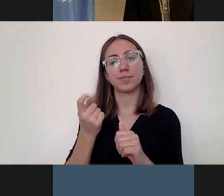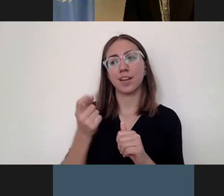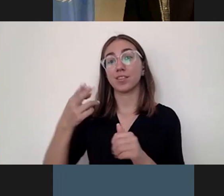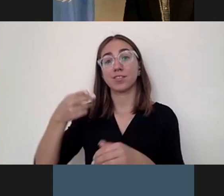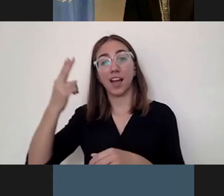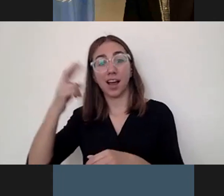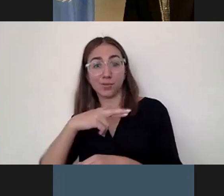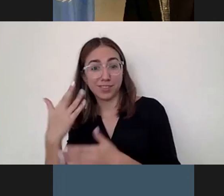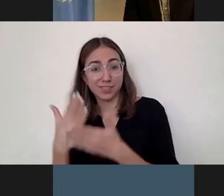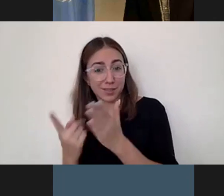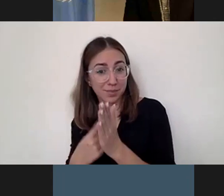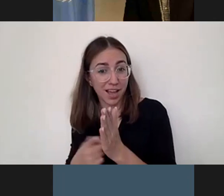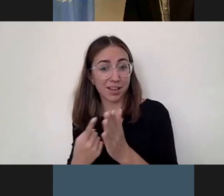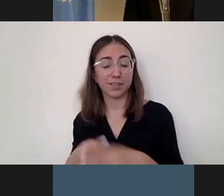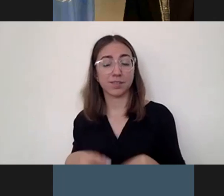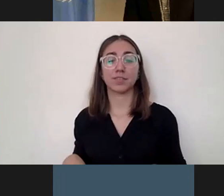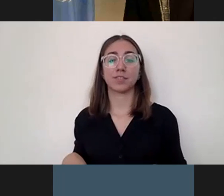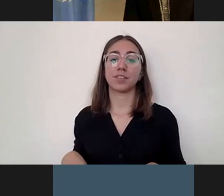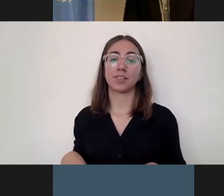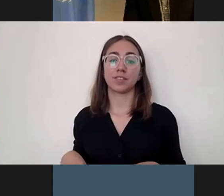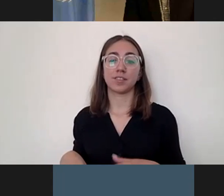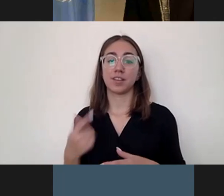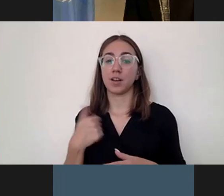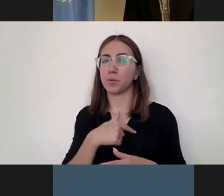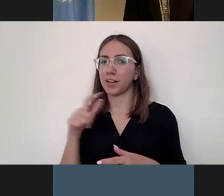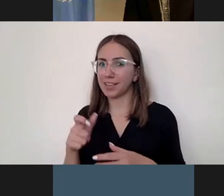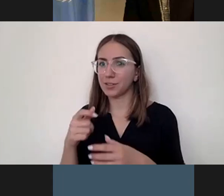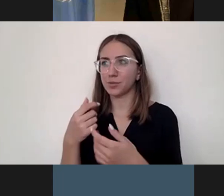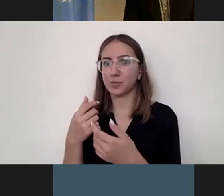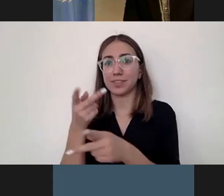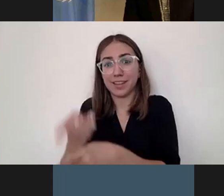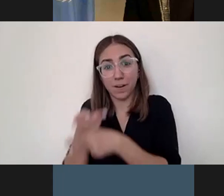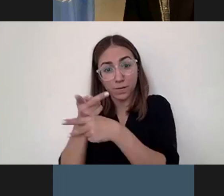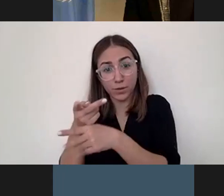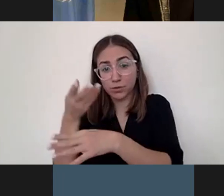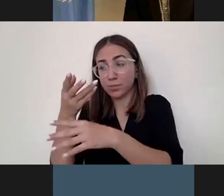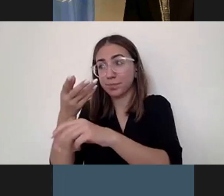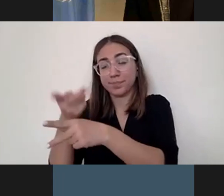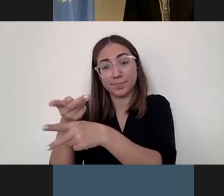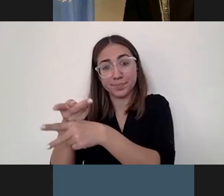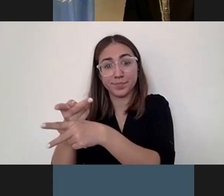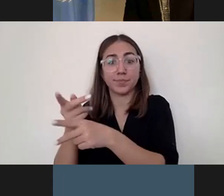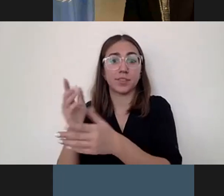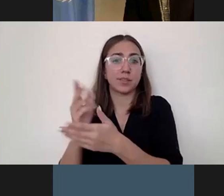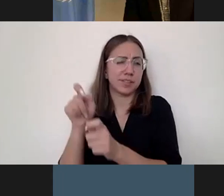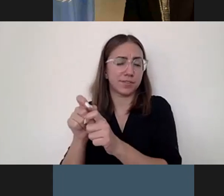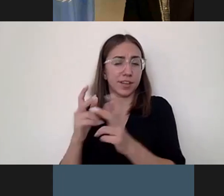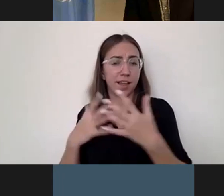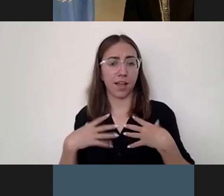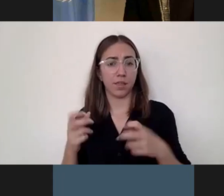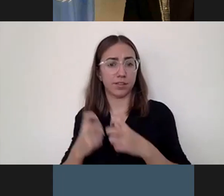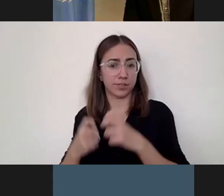this group, for example, is a high-risk group, and we really need to do our best to protect them because, as I'll show in a second, vaccines are not